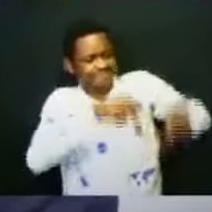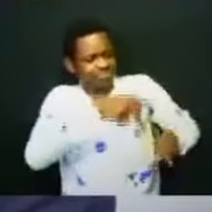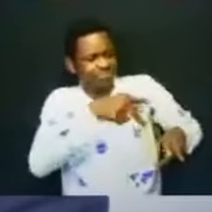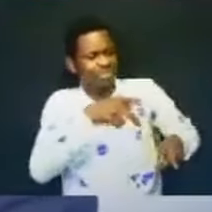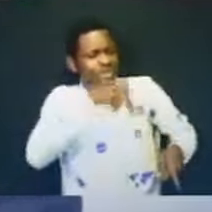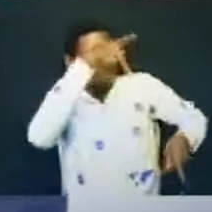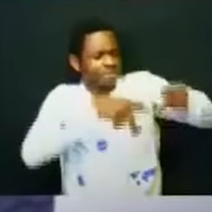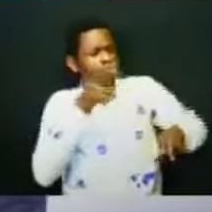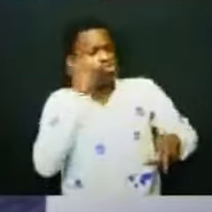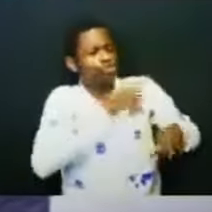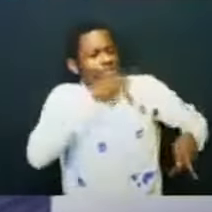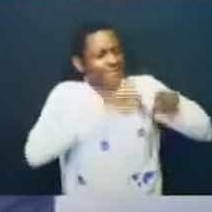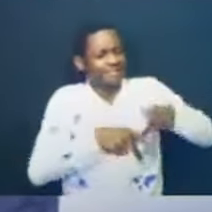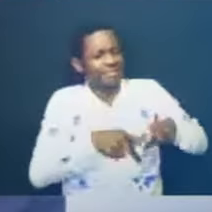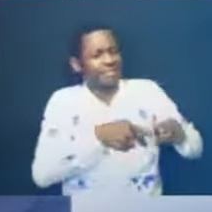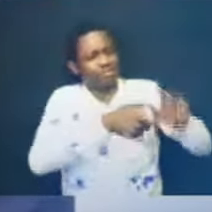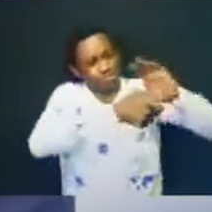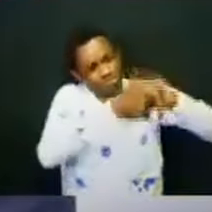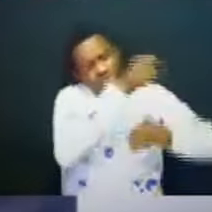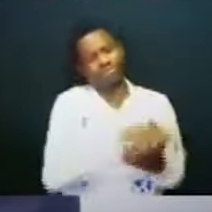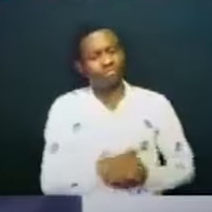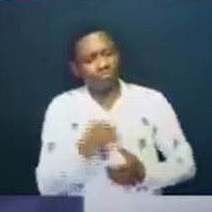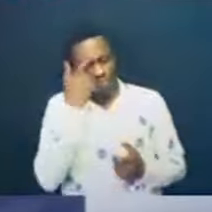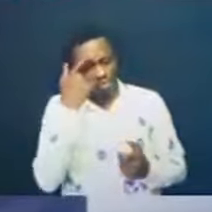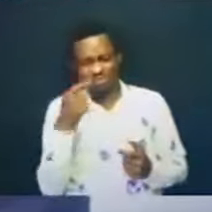are very, very despiteful.